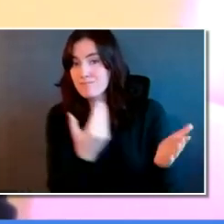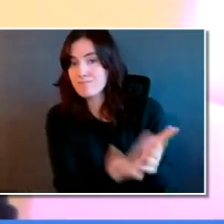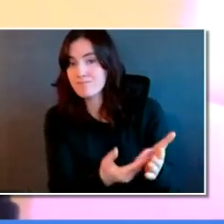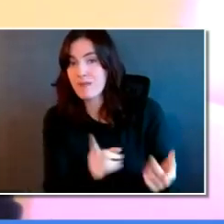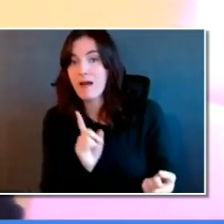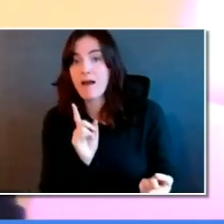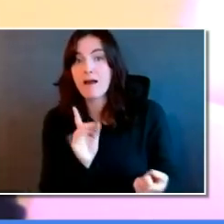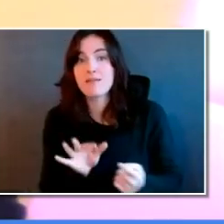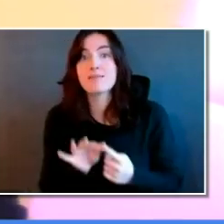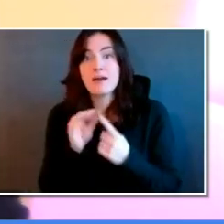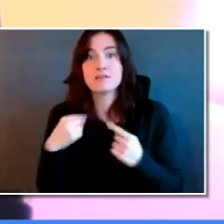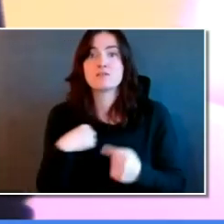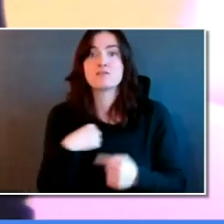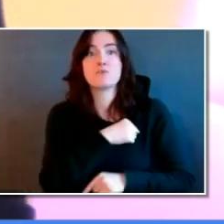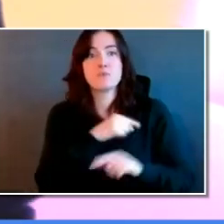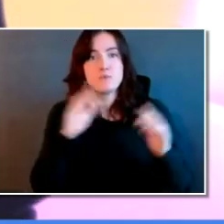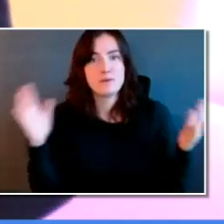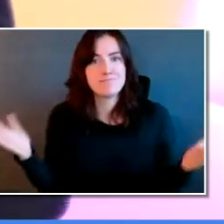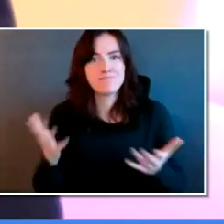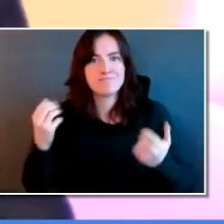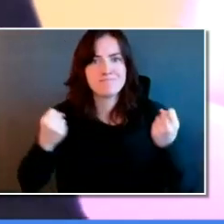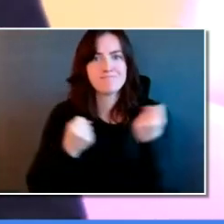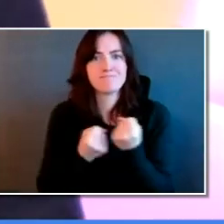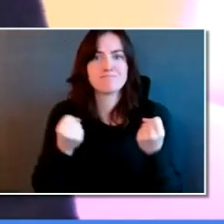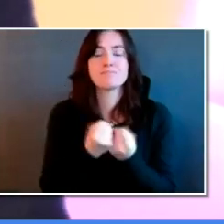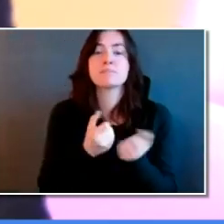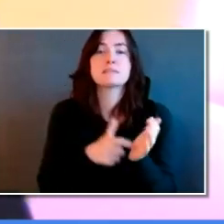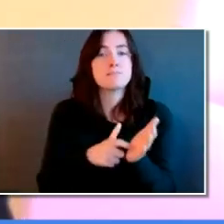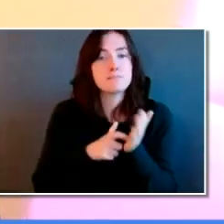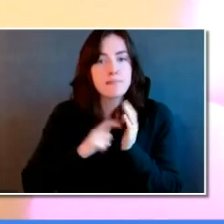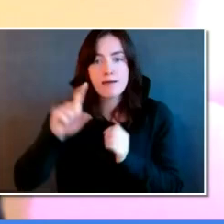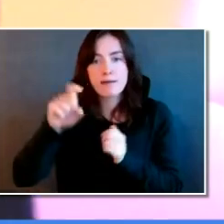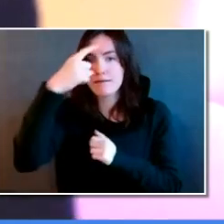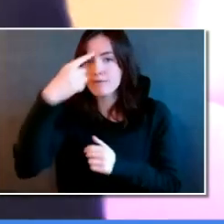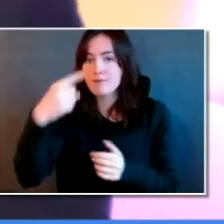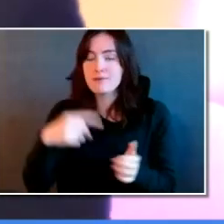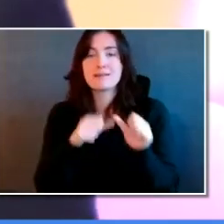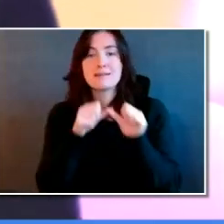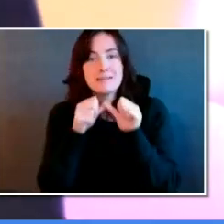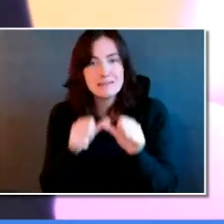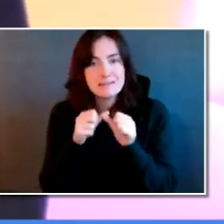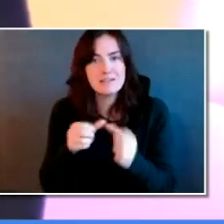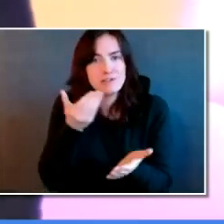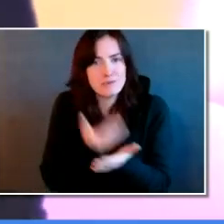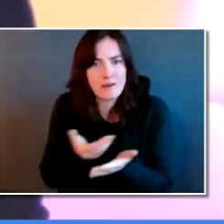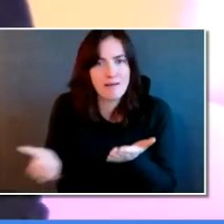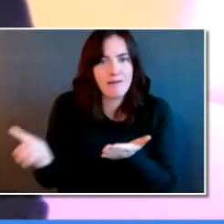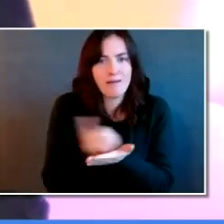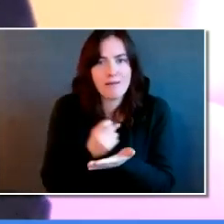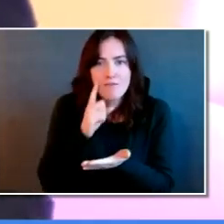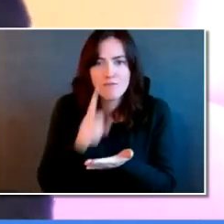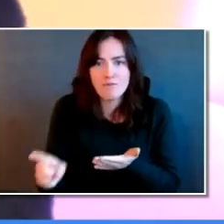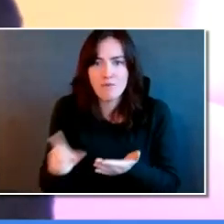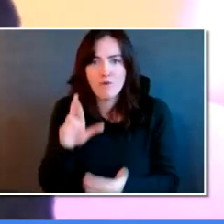our voice and demand that our government continue to keep tabs on racial injustice in this country.